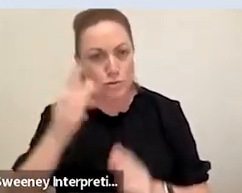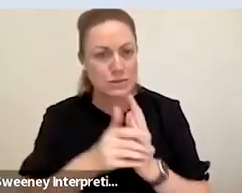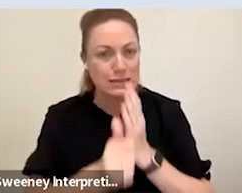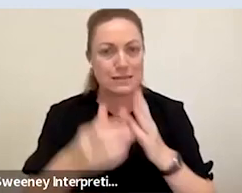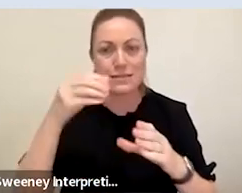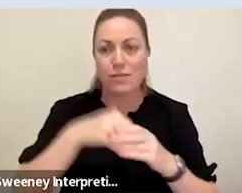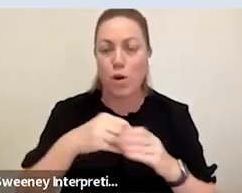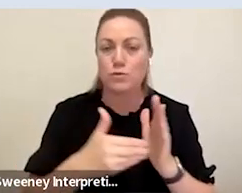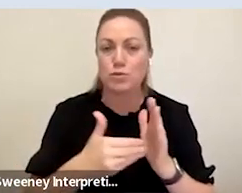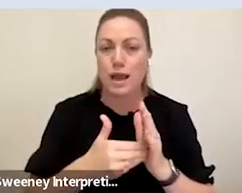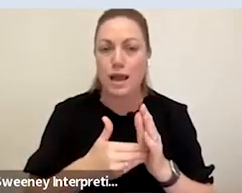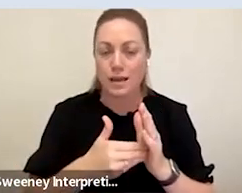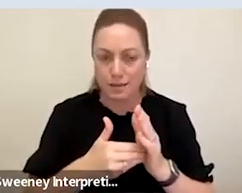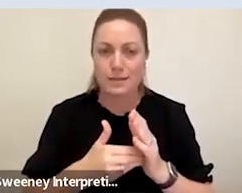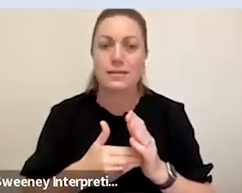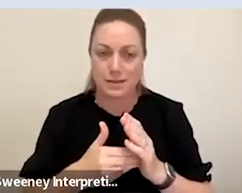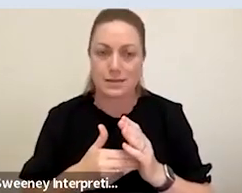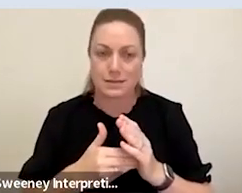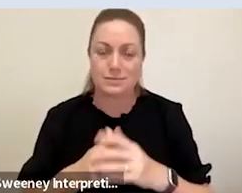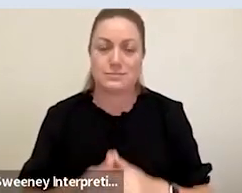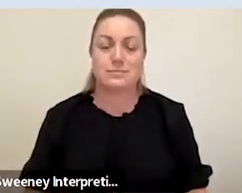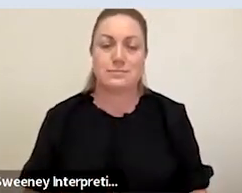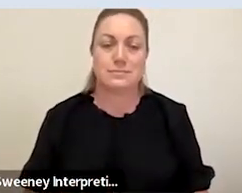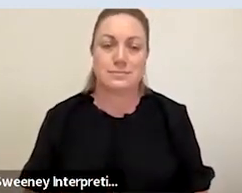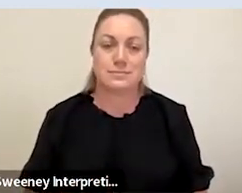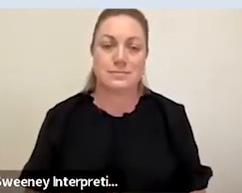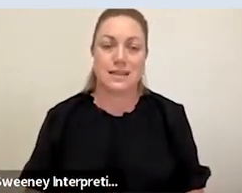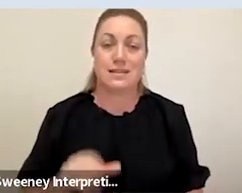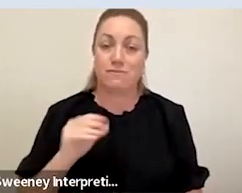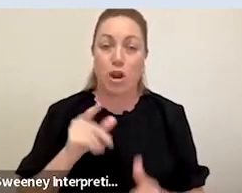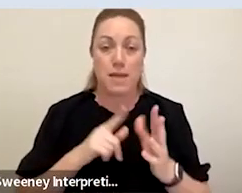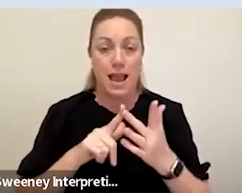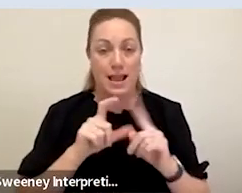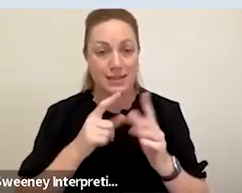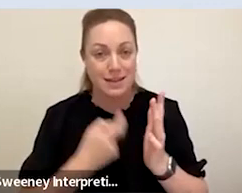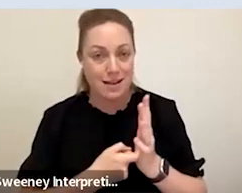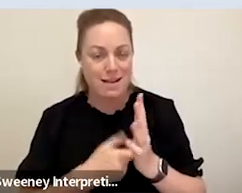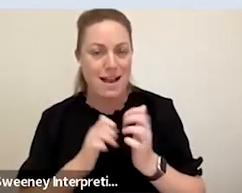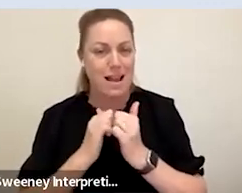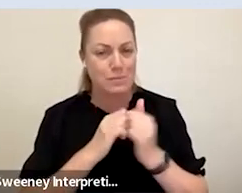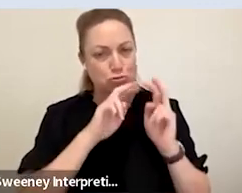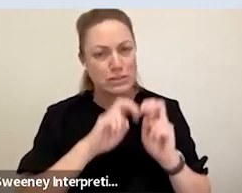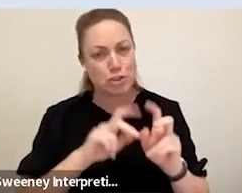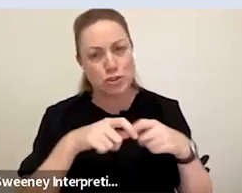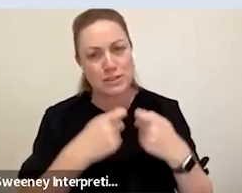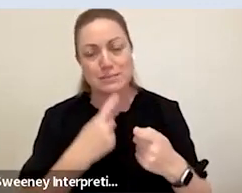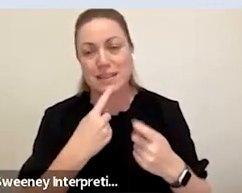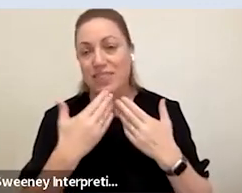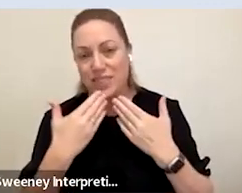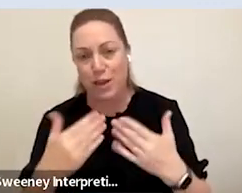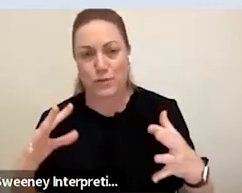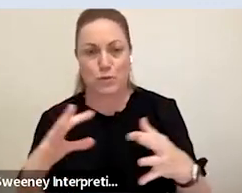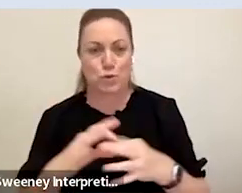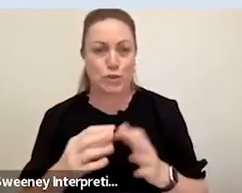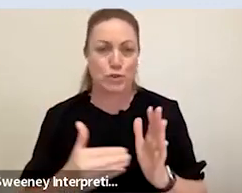seminar. On behalf of AIDA and the Collaborating for Inclusion research team, thank you to everyone who joined us for this webinar, the third